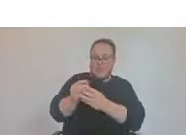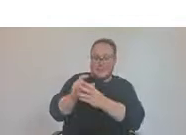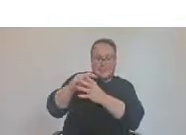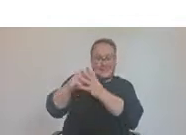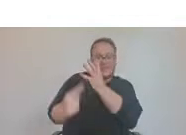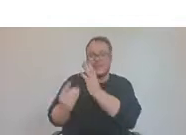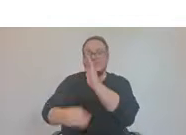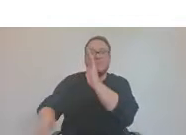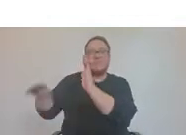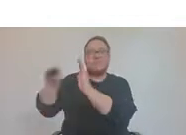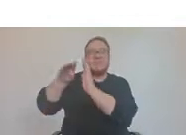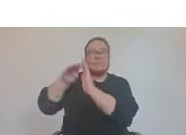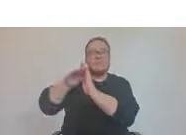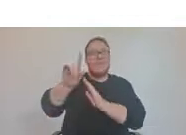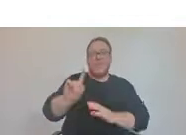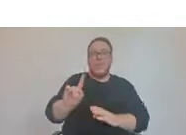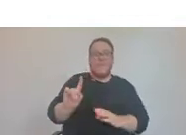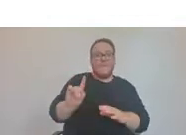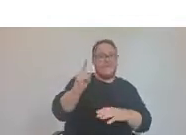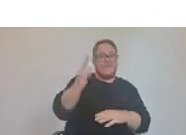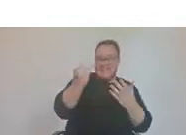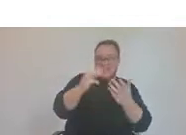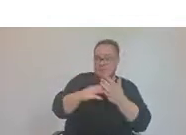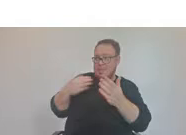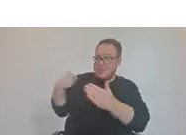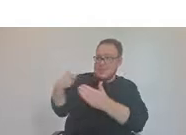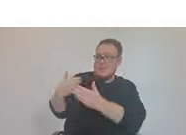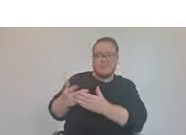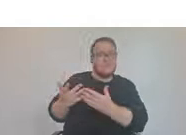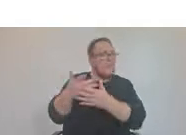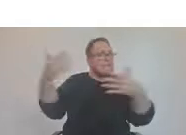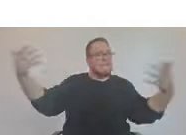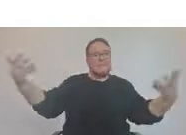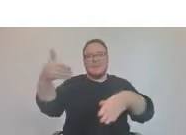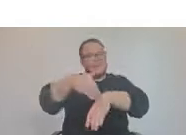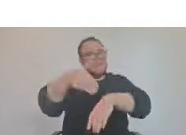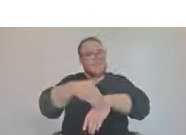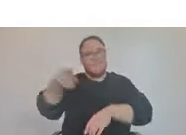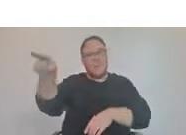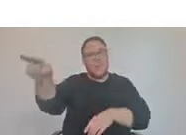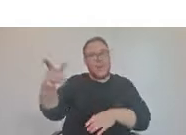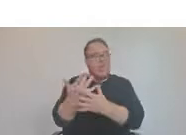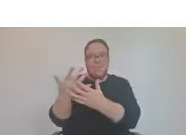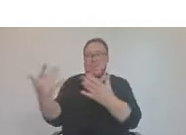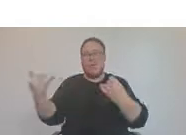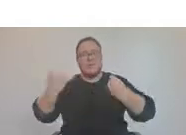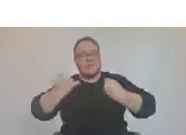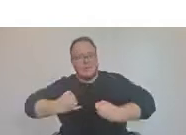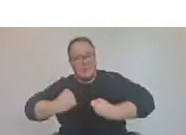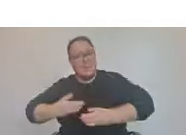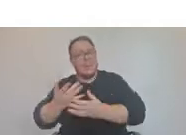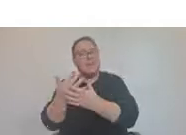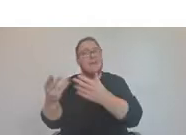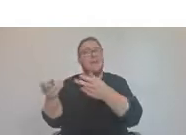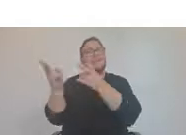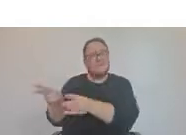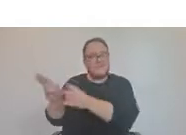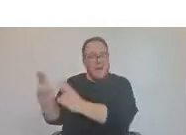in the first 6 months of the pandemic, were disproportionately impacted in terms of illness and death. So they suffered very badly at the hands